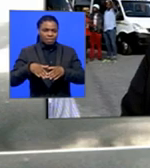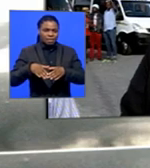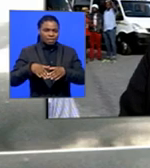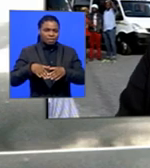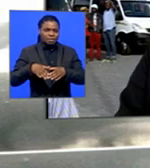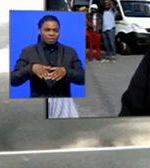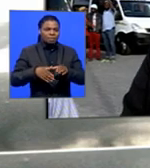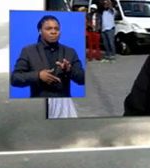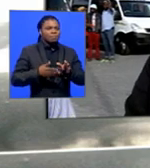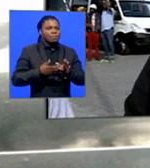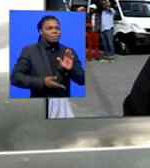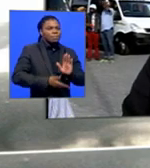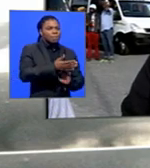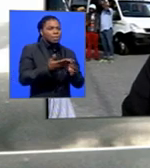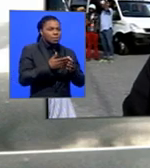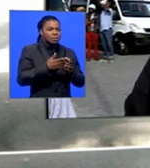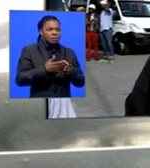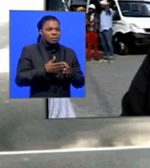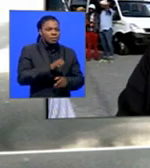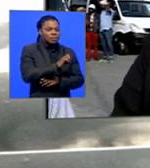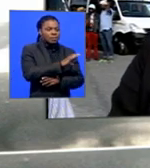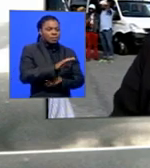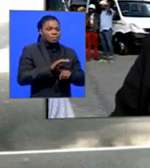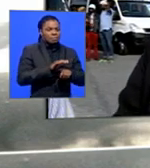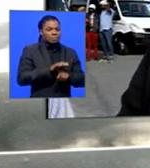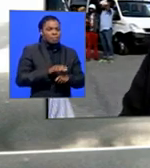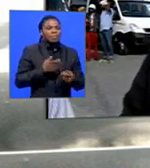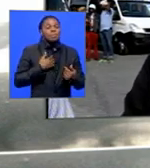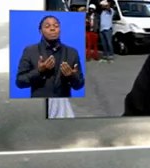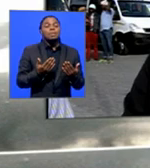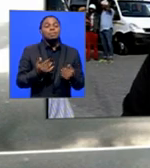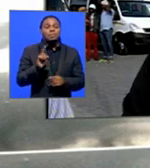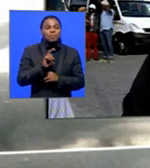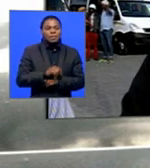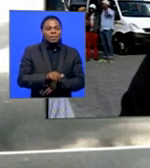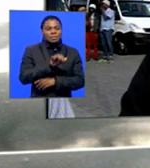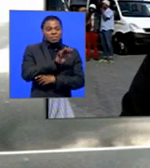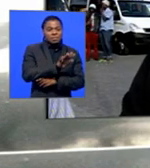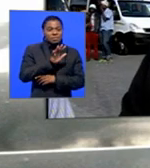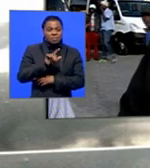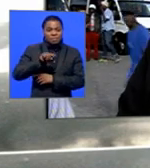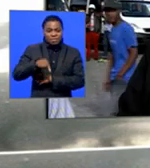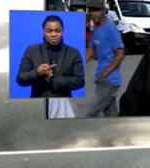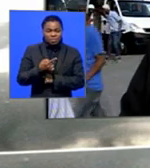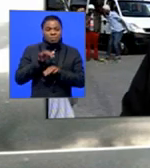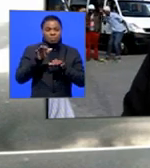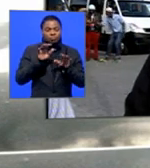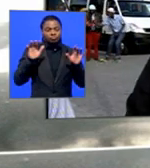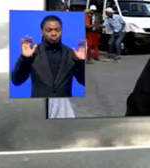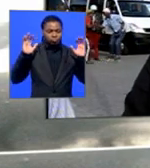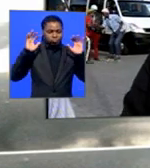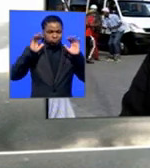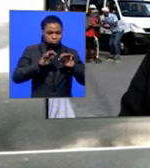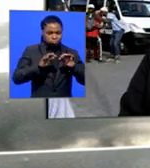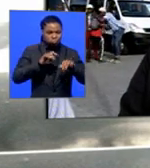na die Ooskaap te reis, en ons verwag omtrent 25,000 mense behoort hulle pad huis toe te vind oor die volgende 3 of 4